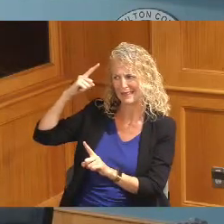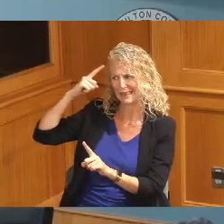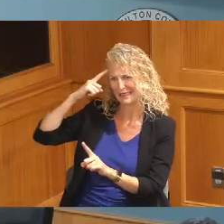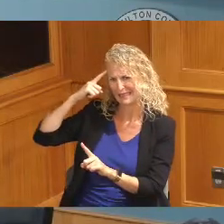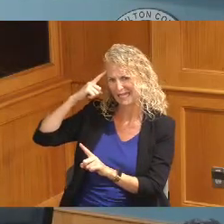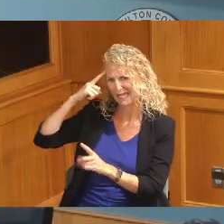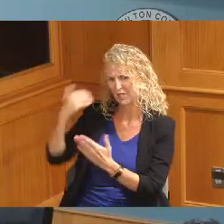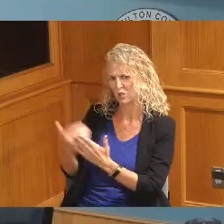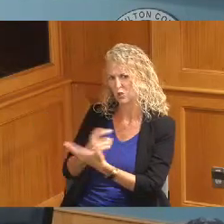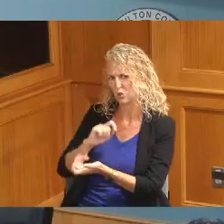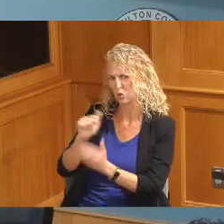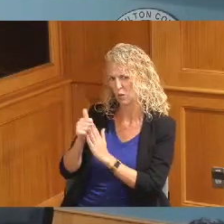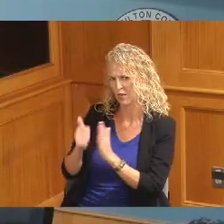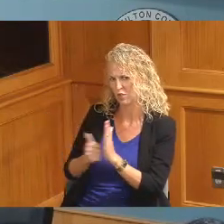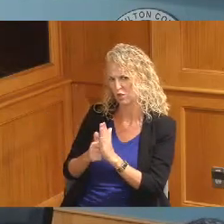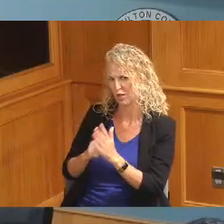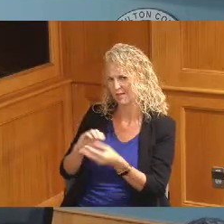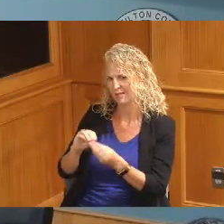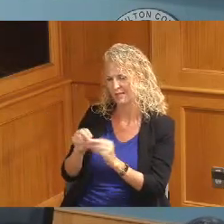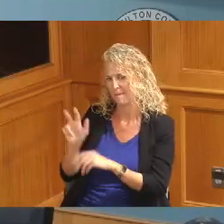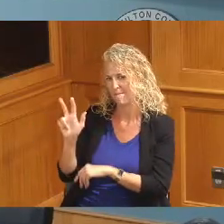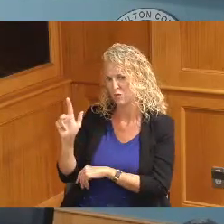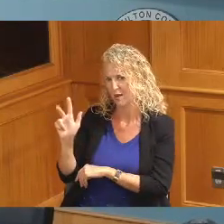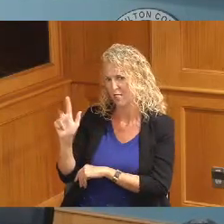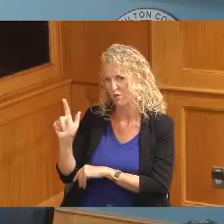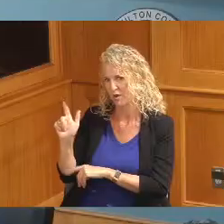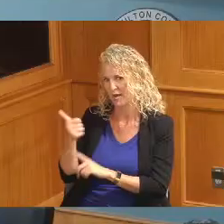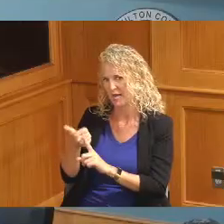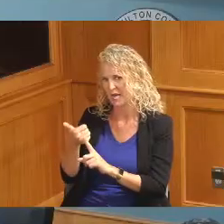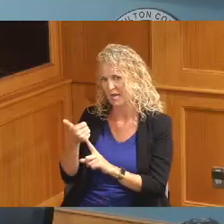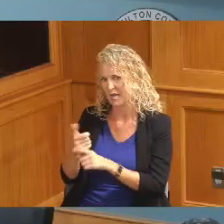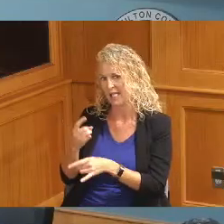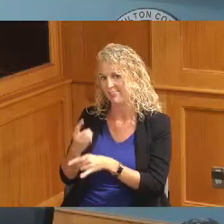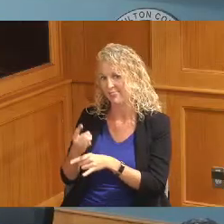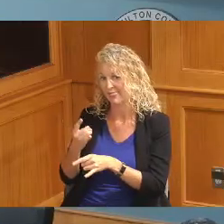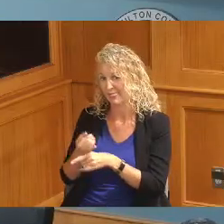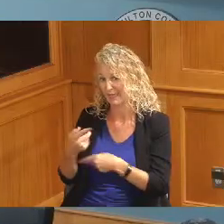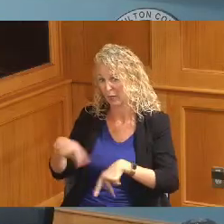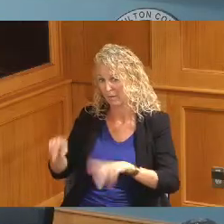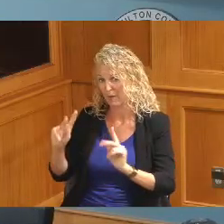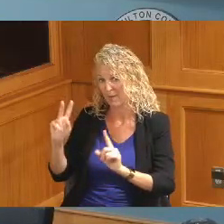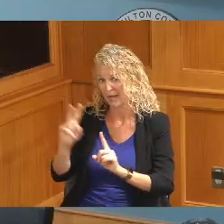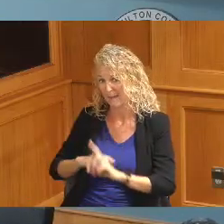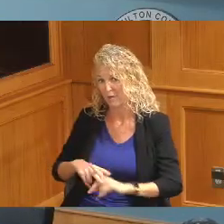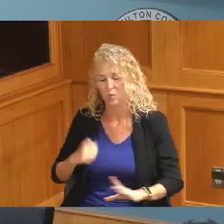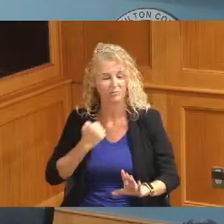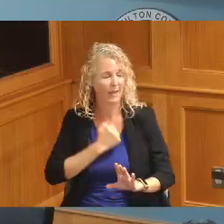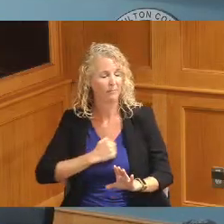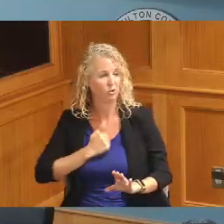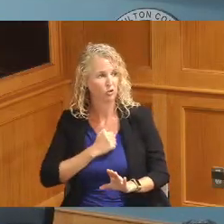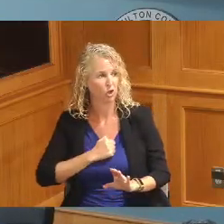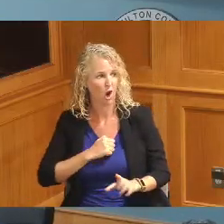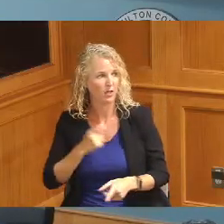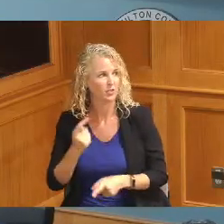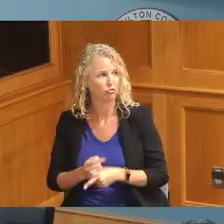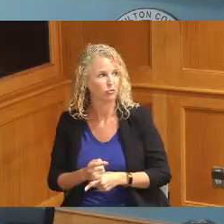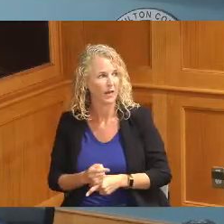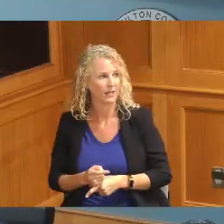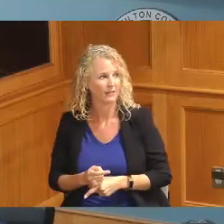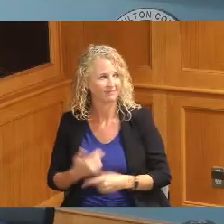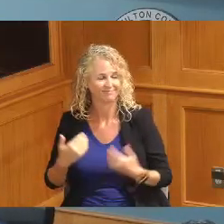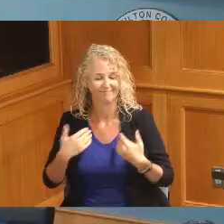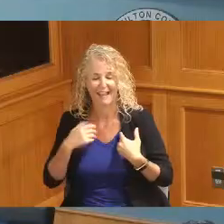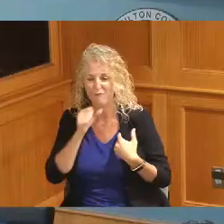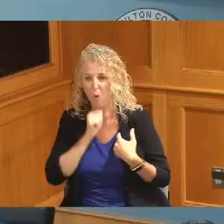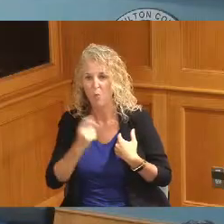revised agenda, there is an item number 23, which is a liquor permit application. I'm sorry, Commissioners. Yes, I'm sorry. I've got the